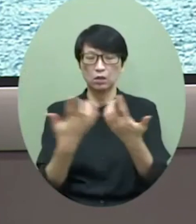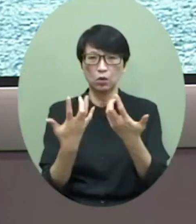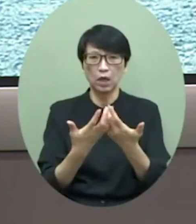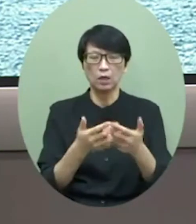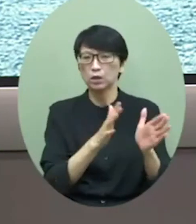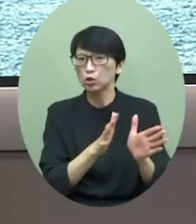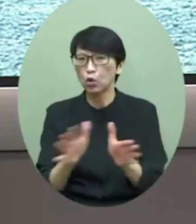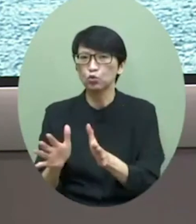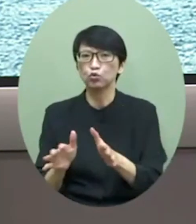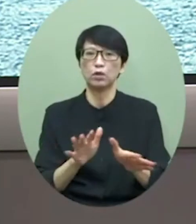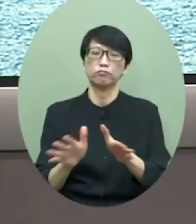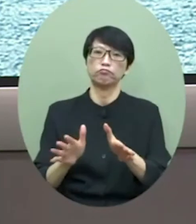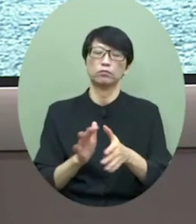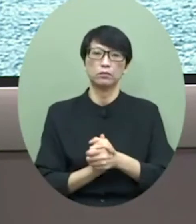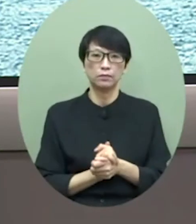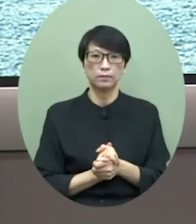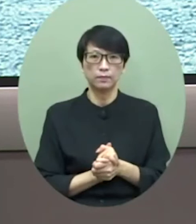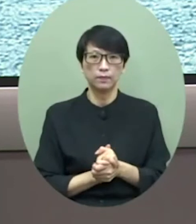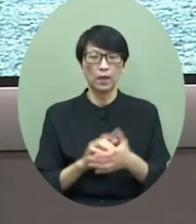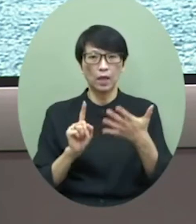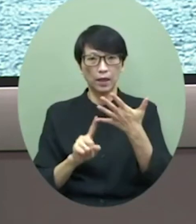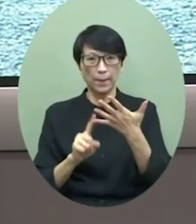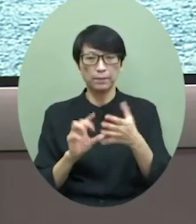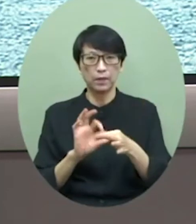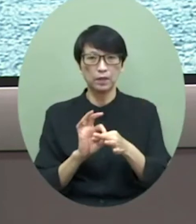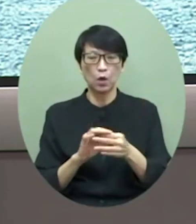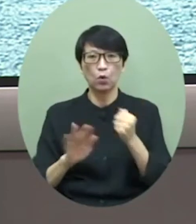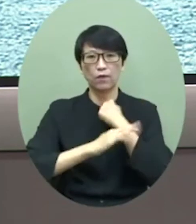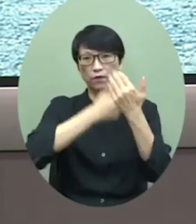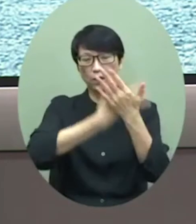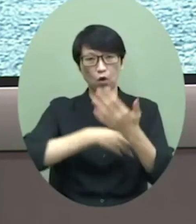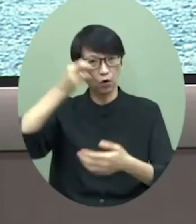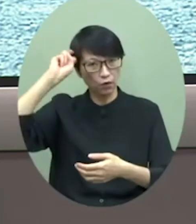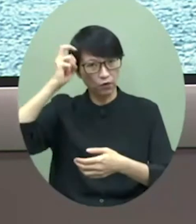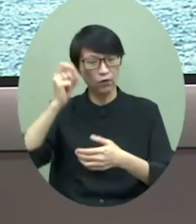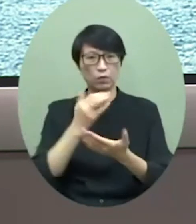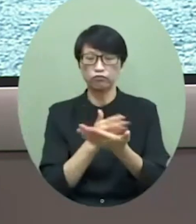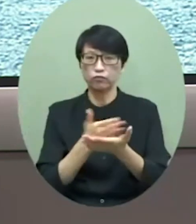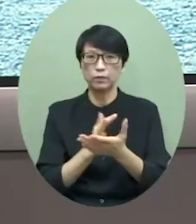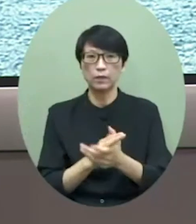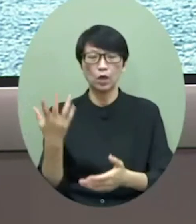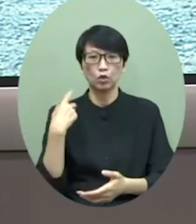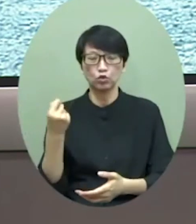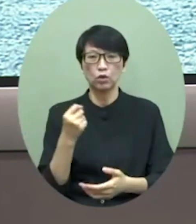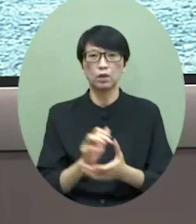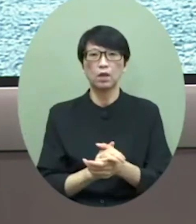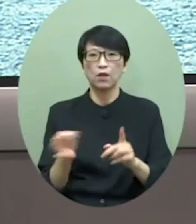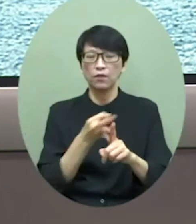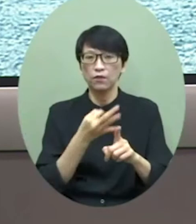register as voters again. So that means we need to go back to the same cycle. It will take some time to do that. And